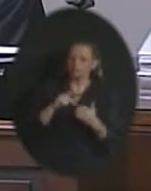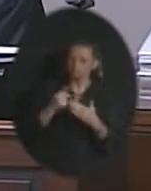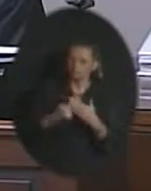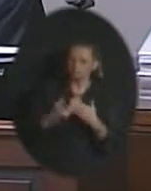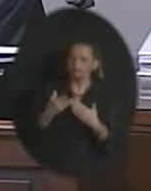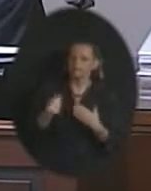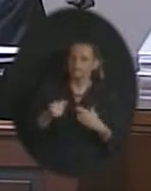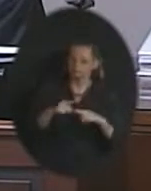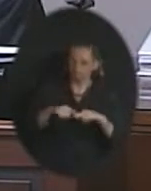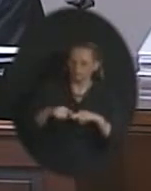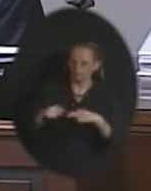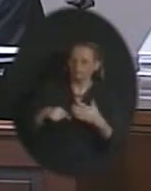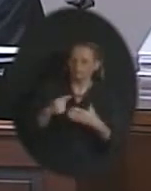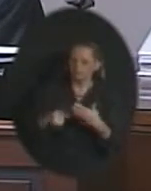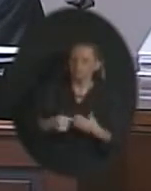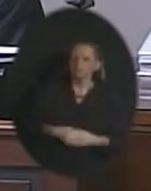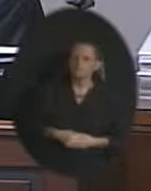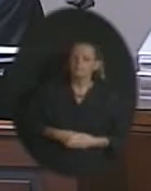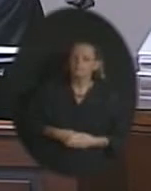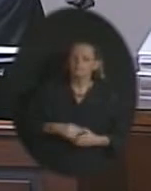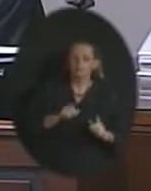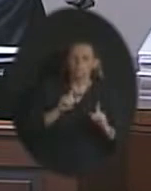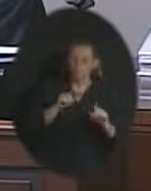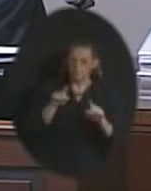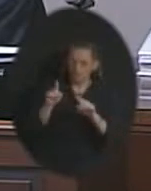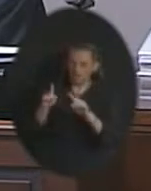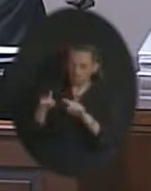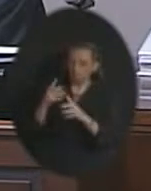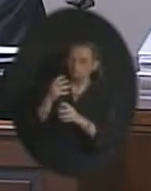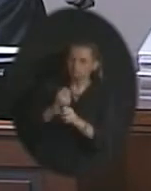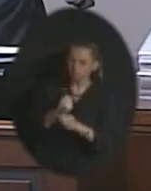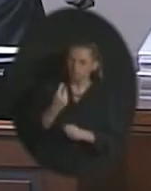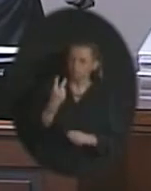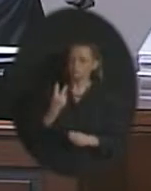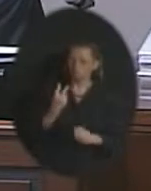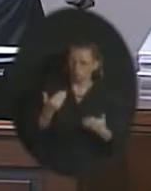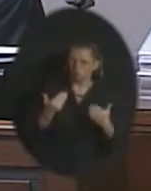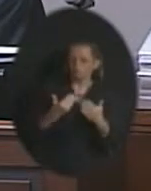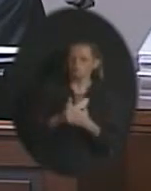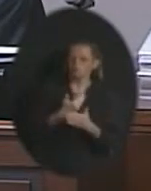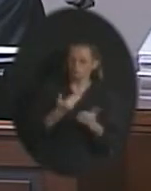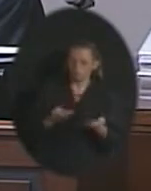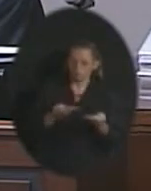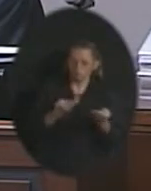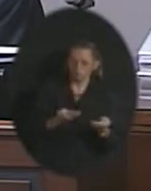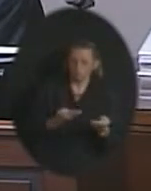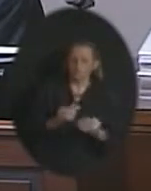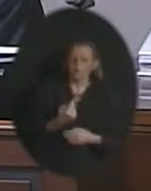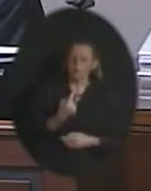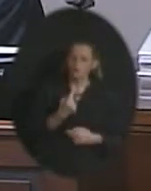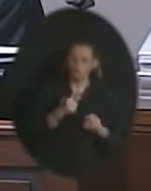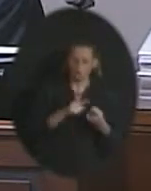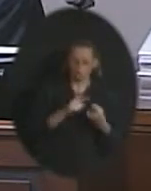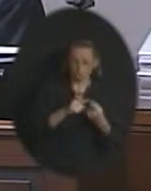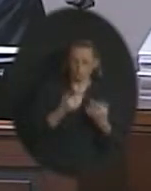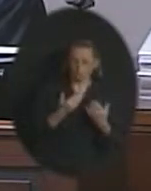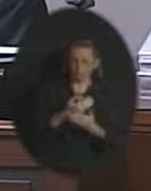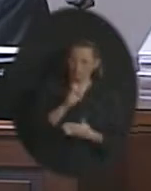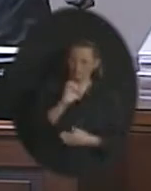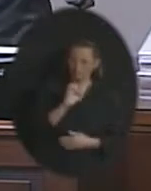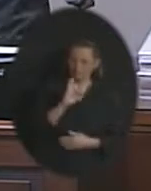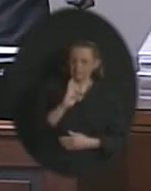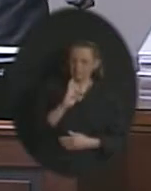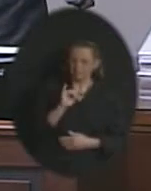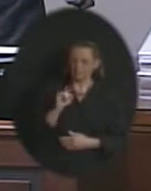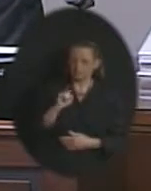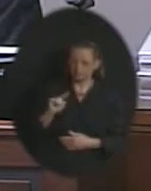received really two full proposals back. One through CBIZ, there was a letter I believe in your document that said they